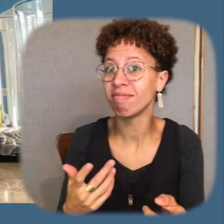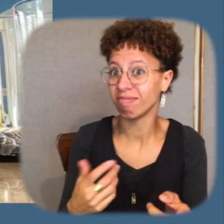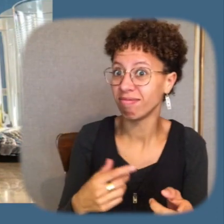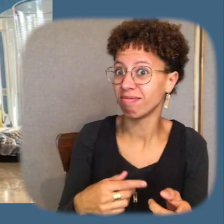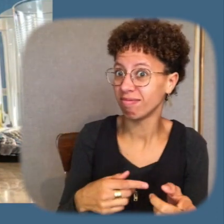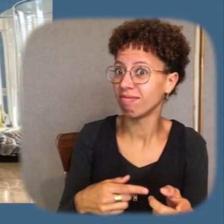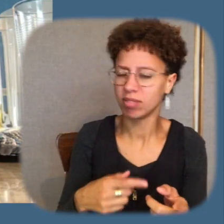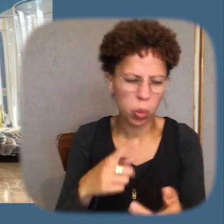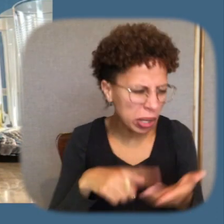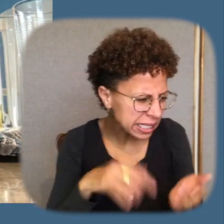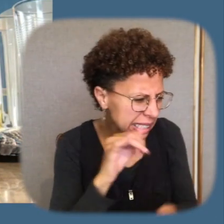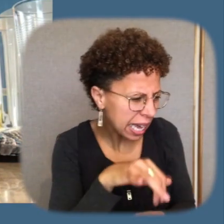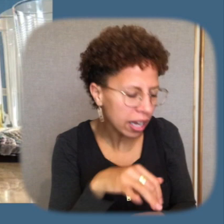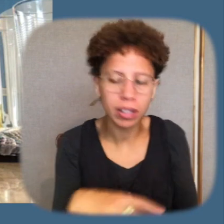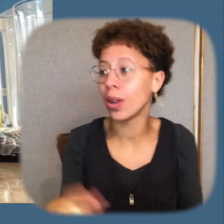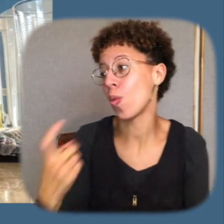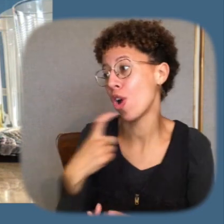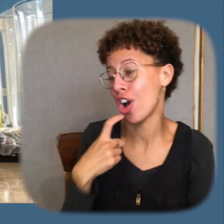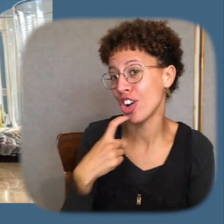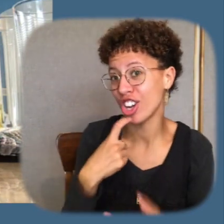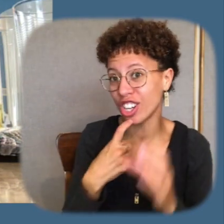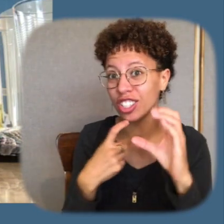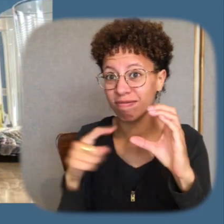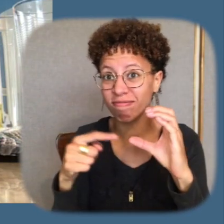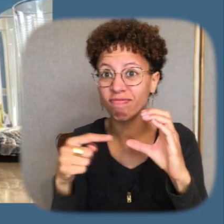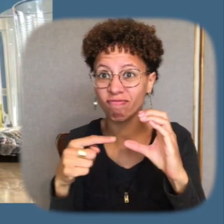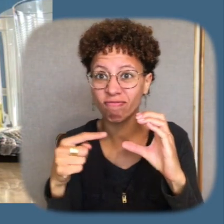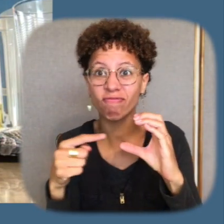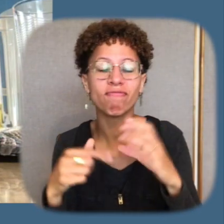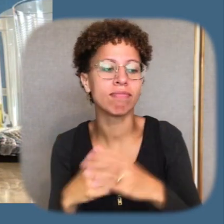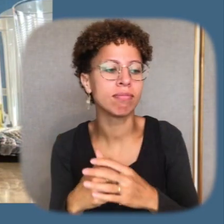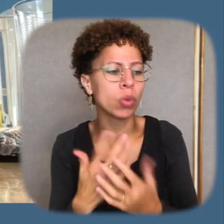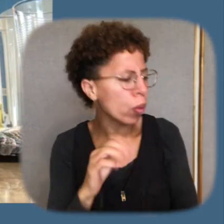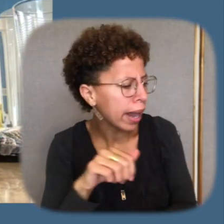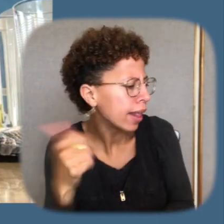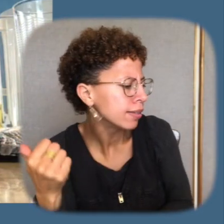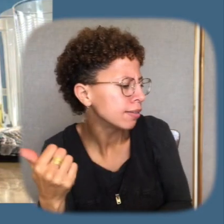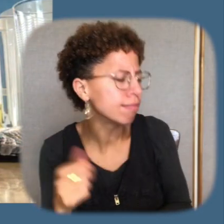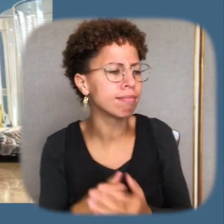What's that? A rock. Yeah, what else?